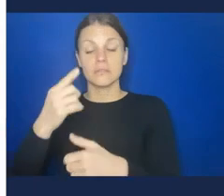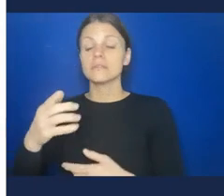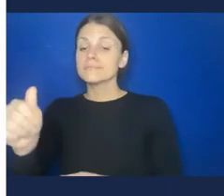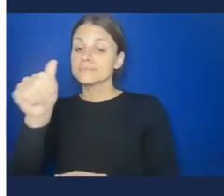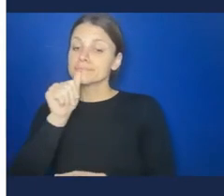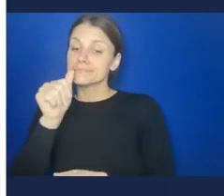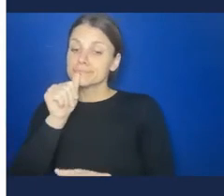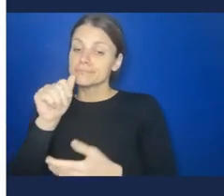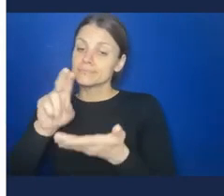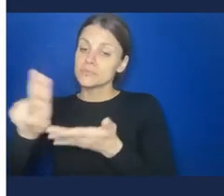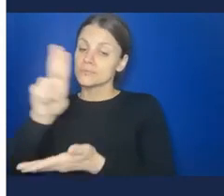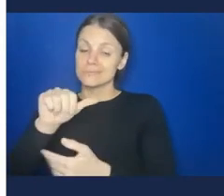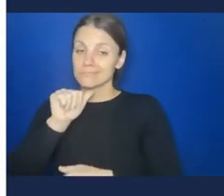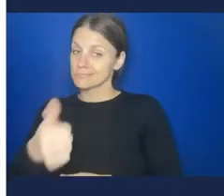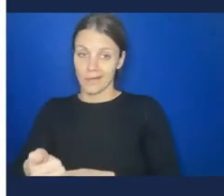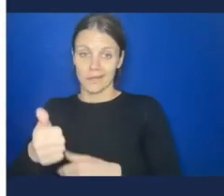are not.